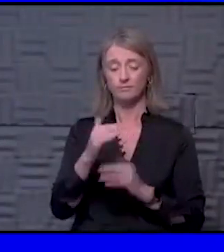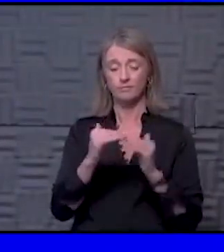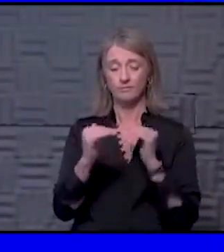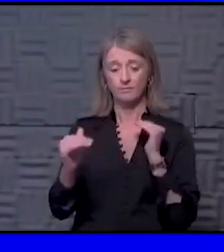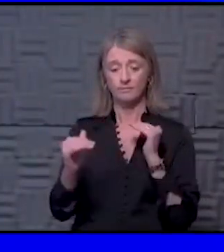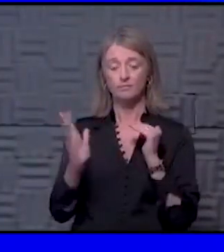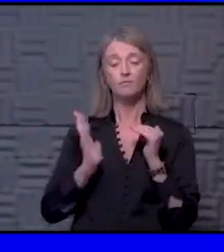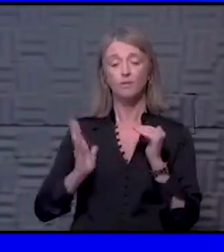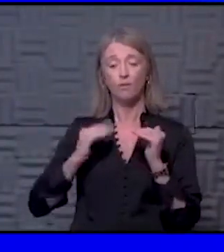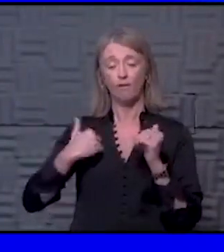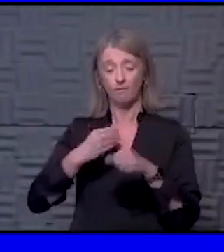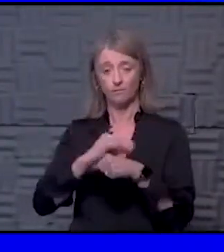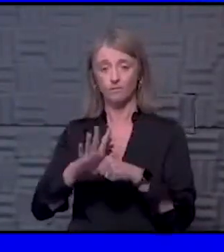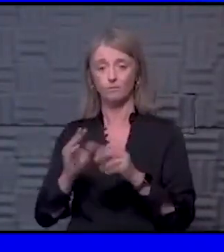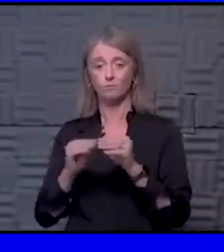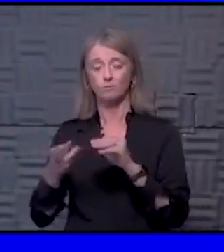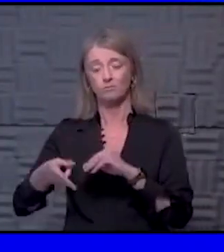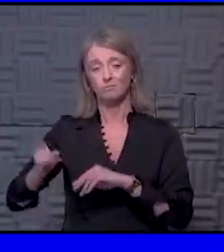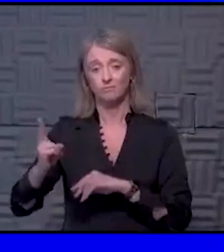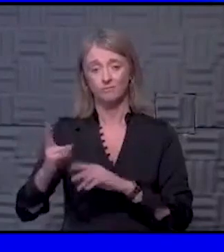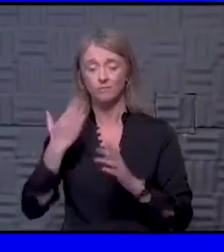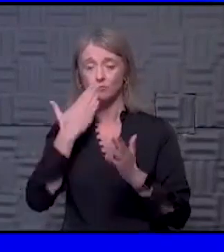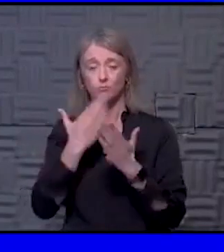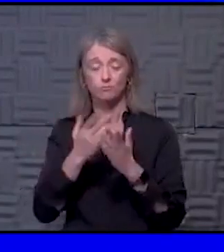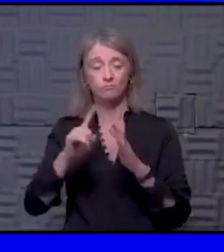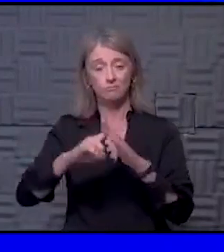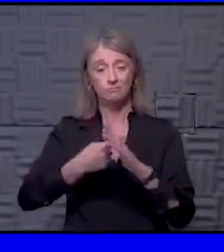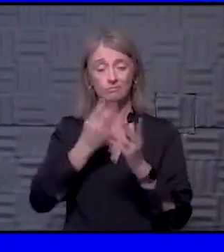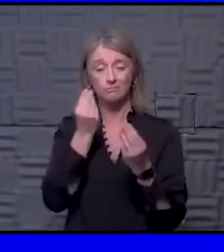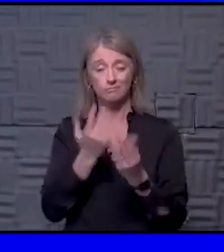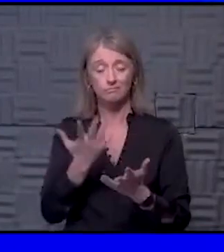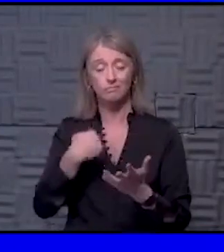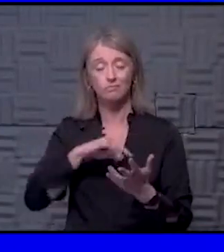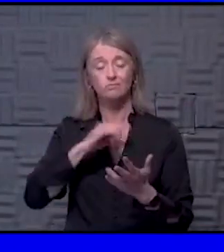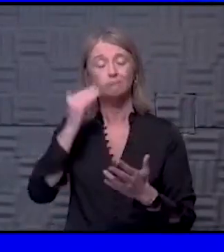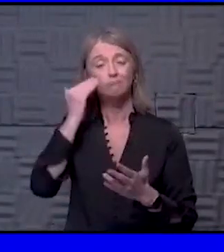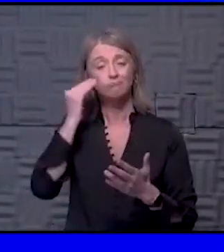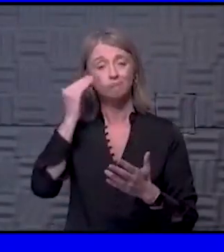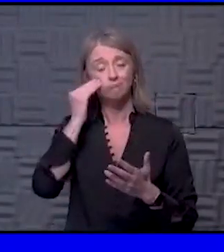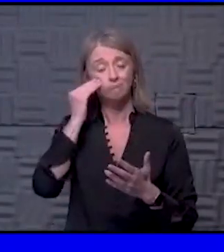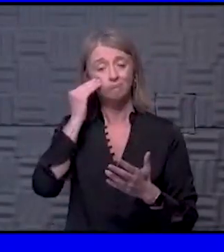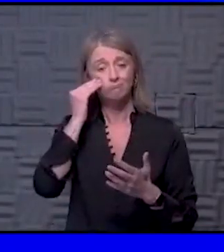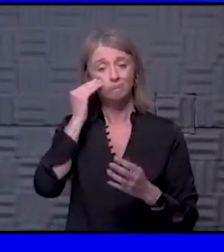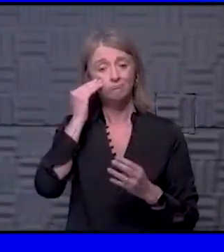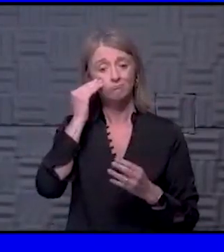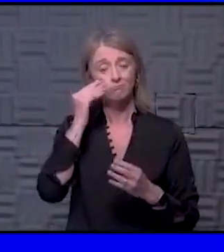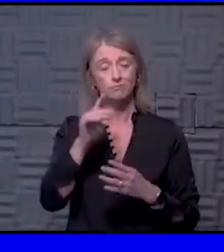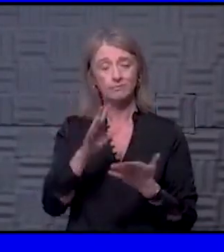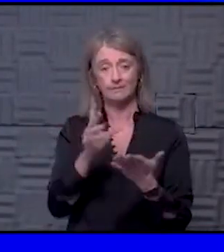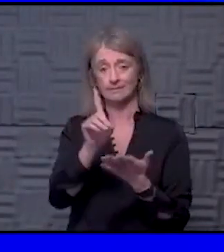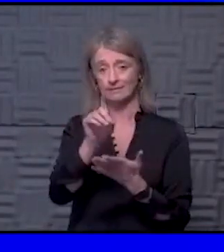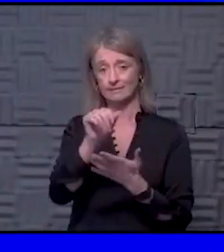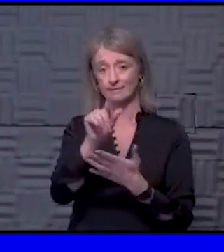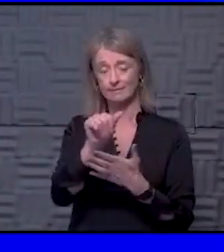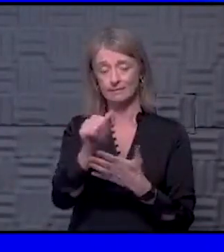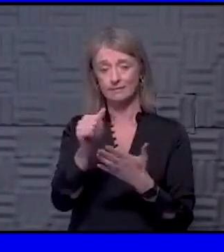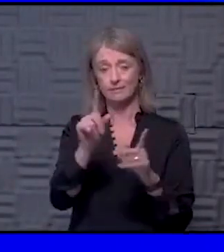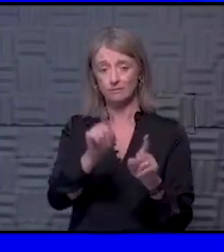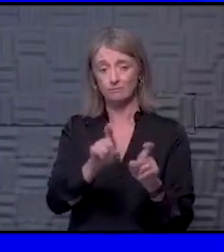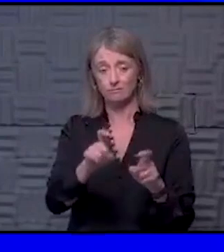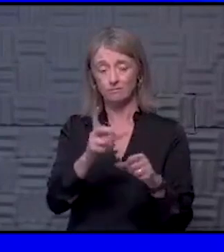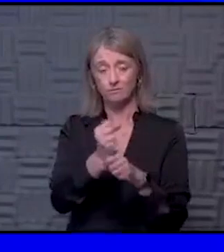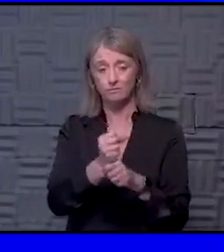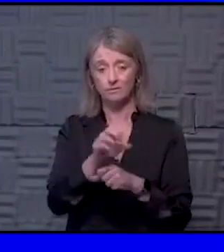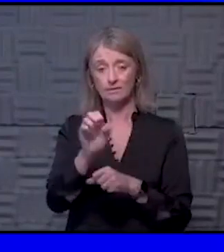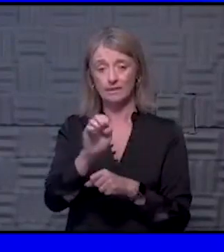previously been infected. But it's good initial information, but we understand that the data and the trials to get